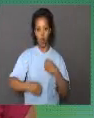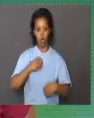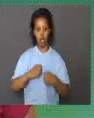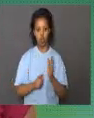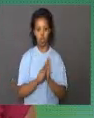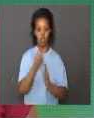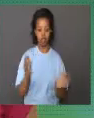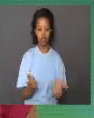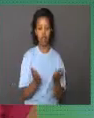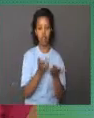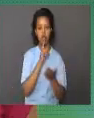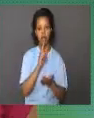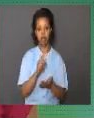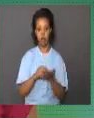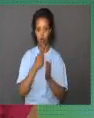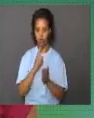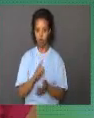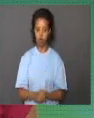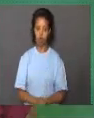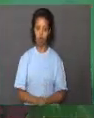different microorganisms.